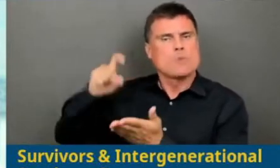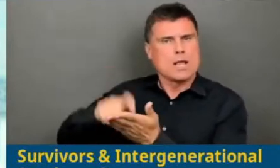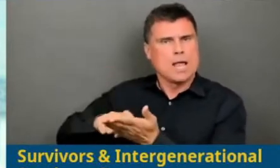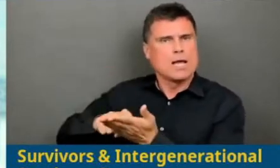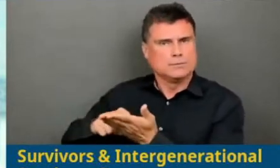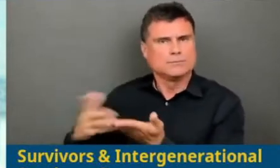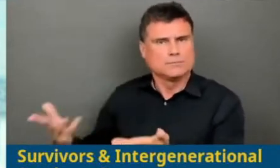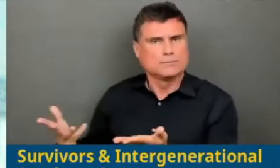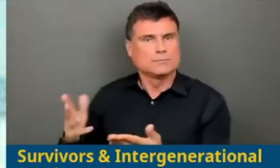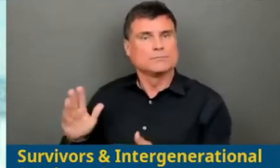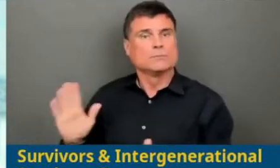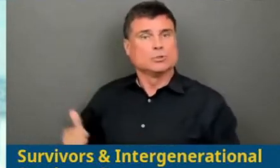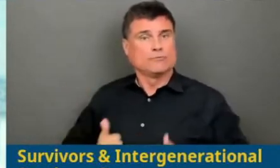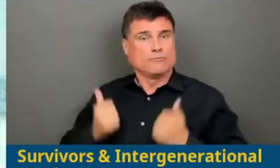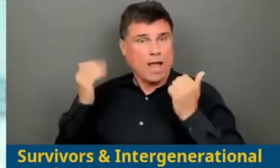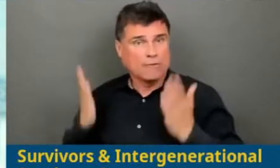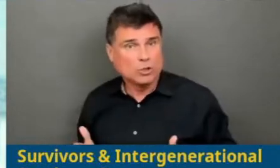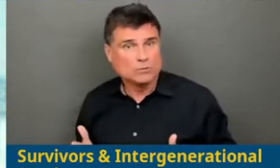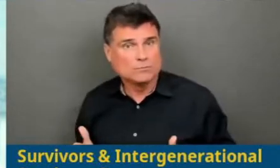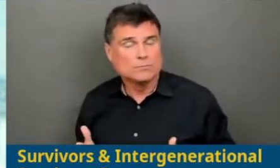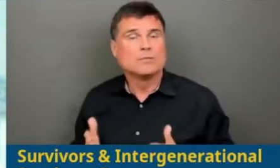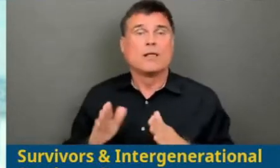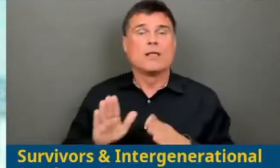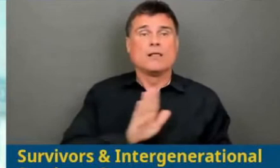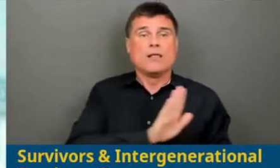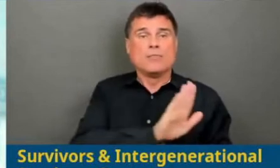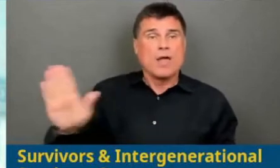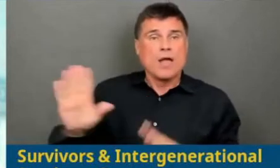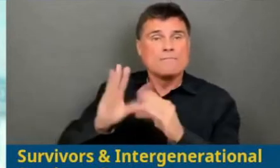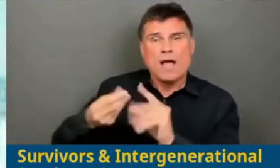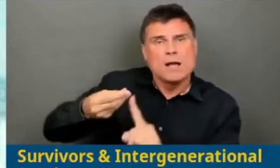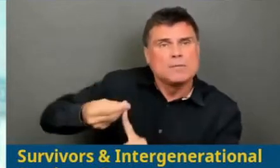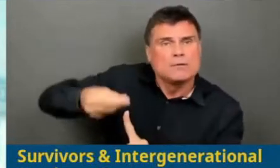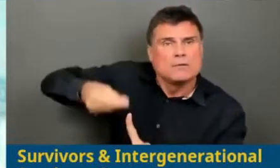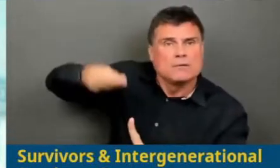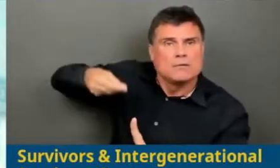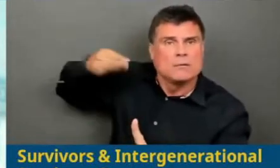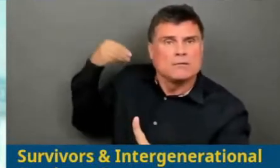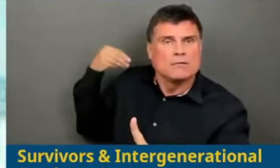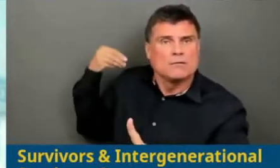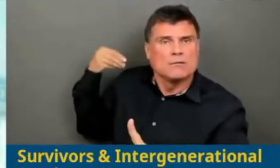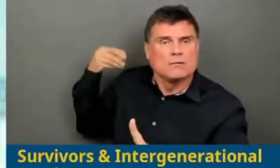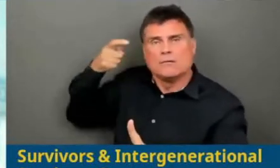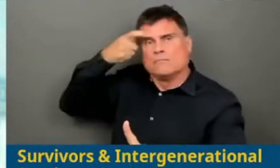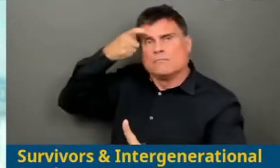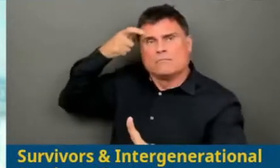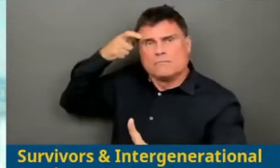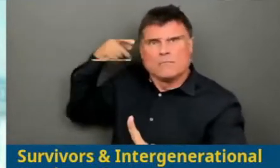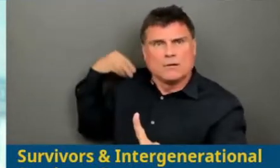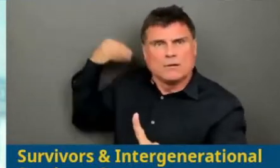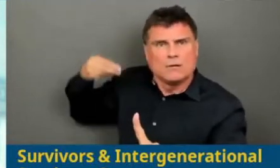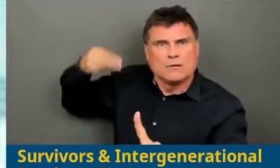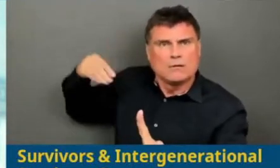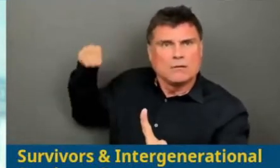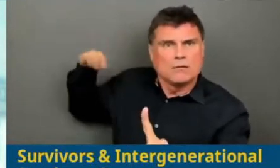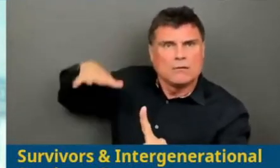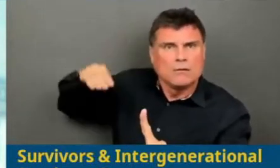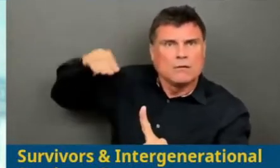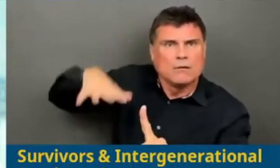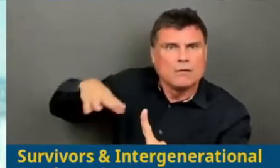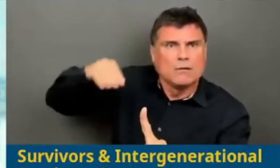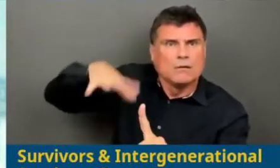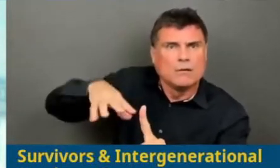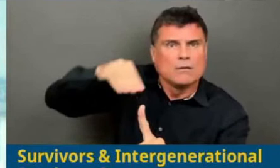the intergenerational survivors and their families who continue to be impacted by the legacy of residential schools.